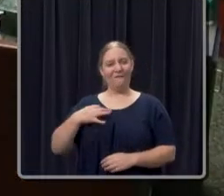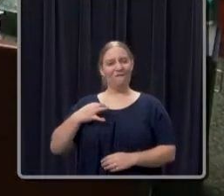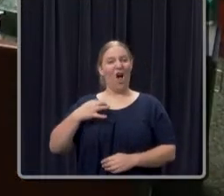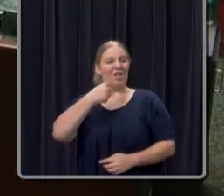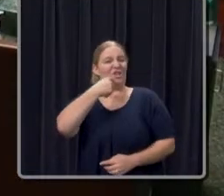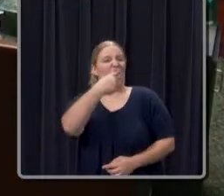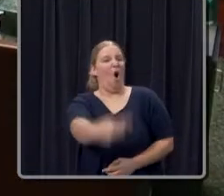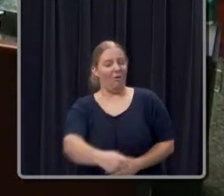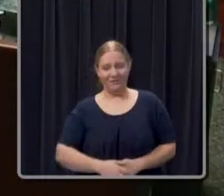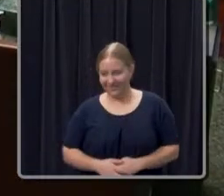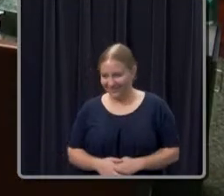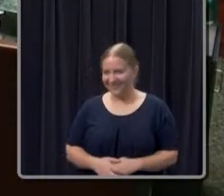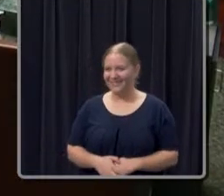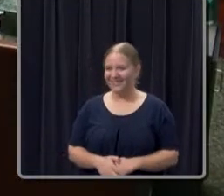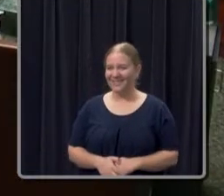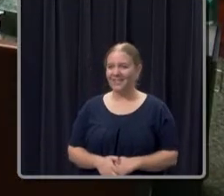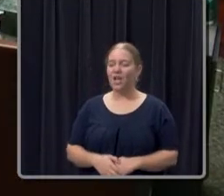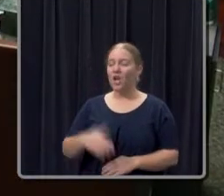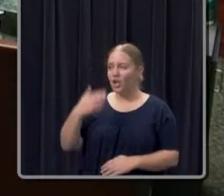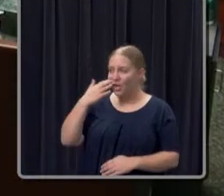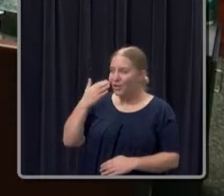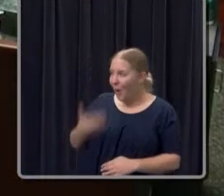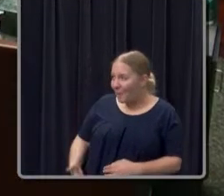Voluntold. Guys, you know me.